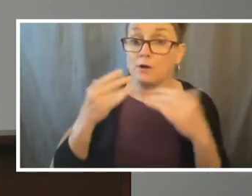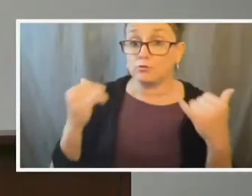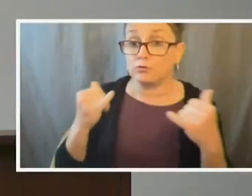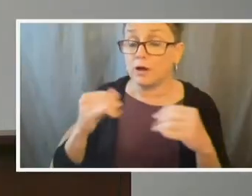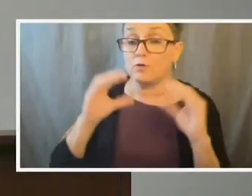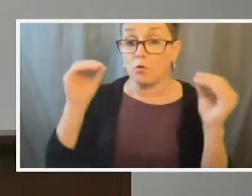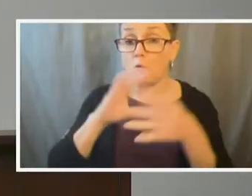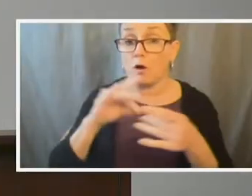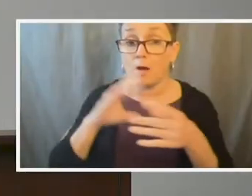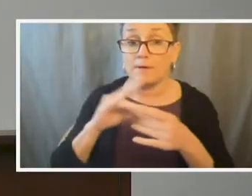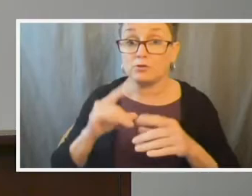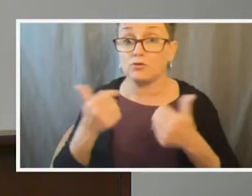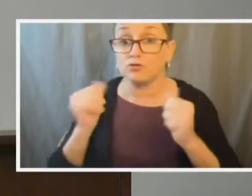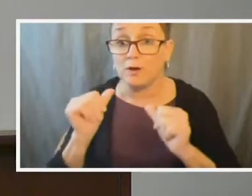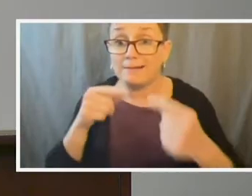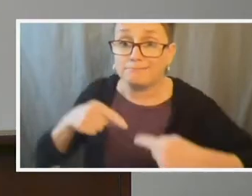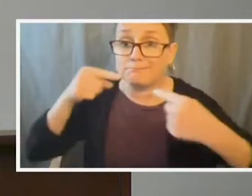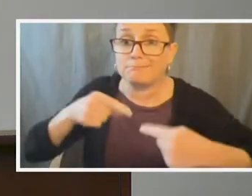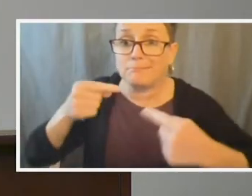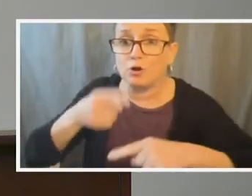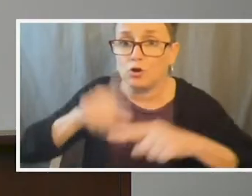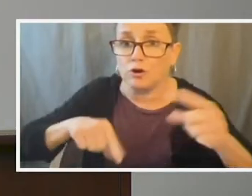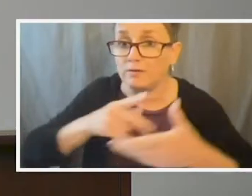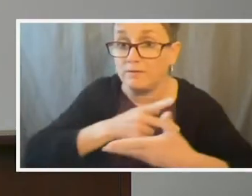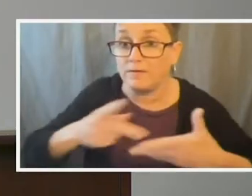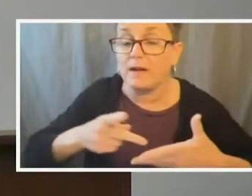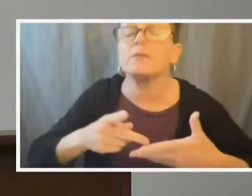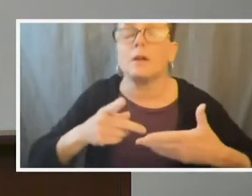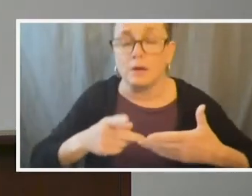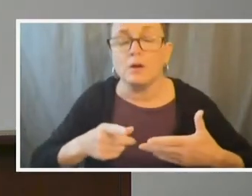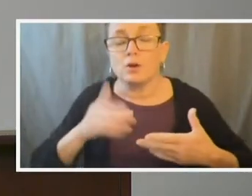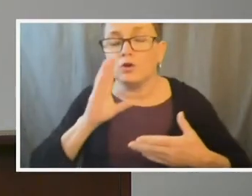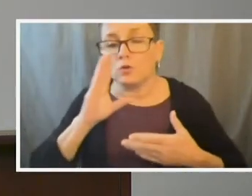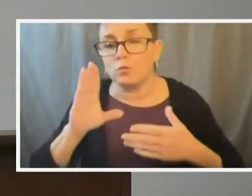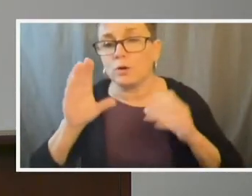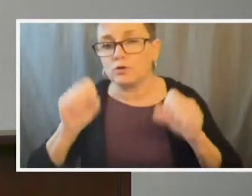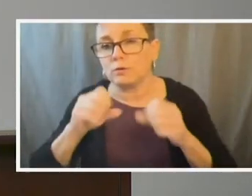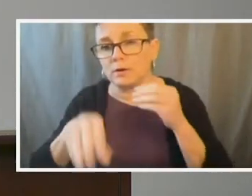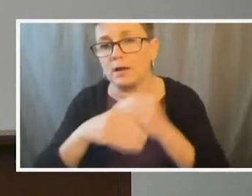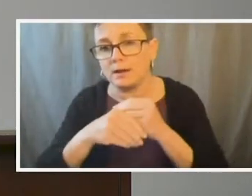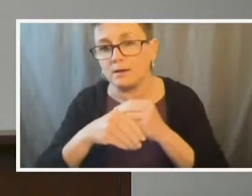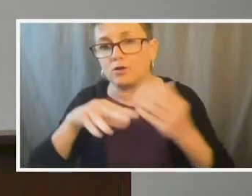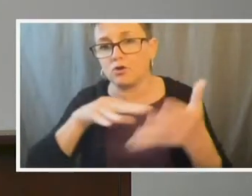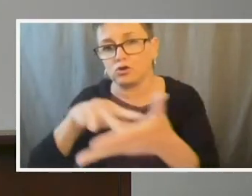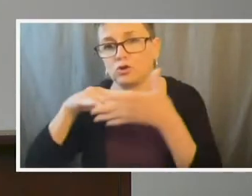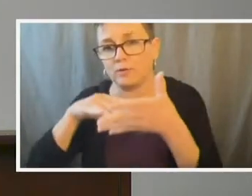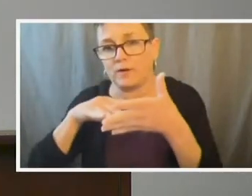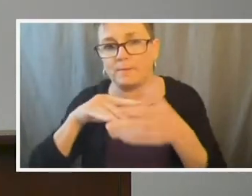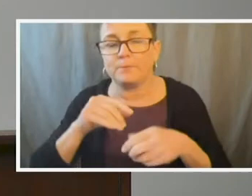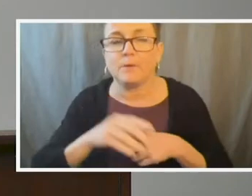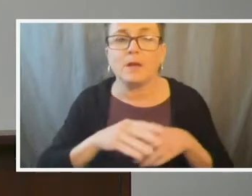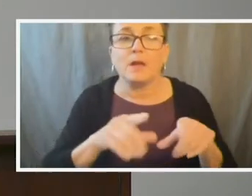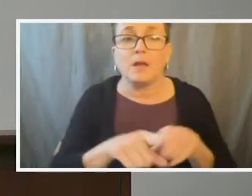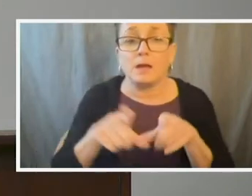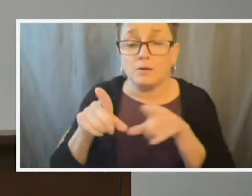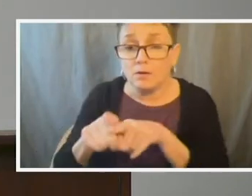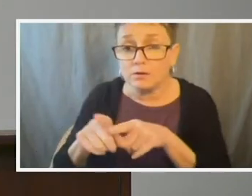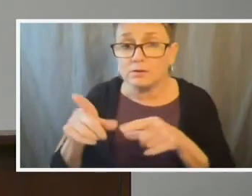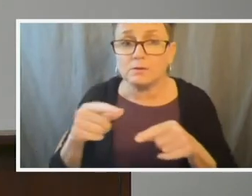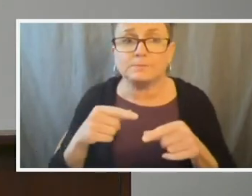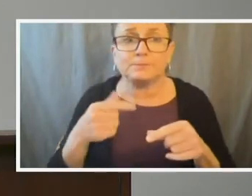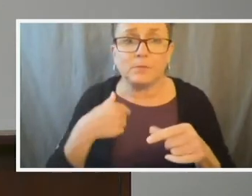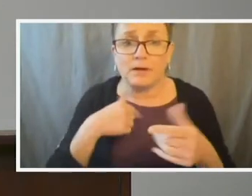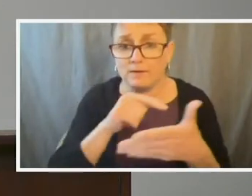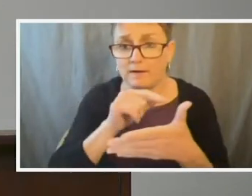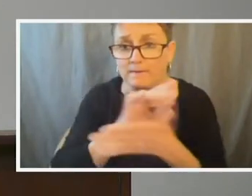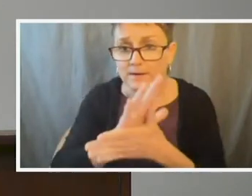or were unable to, you will have an opportunity to do that via the survey. Within the next day or so, an edited video of this forum and a PDF of the